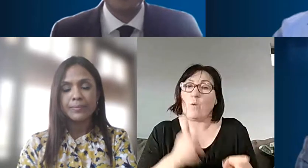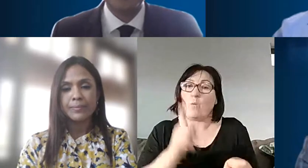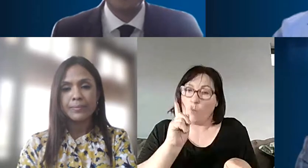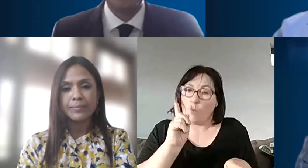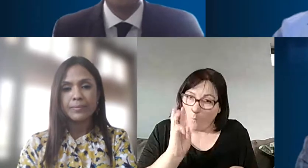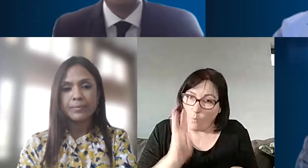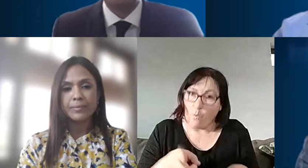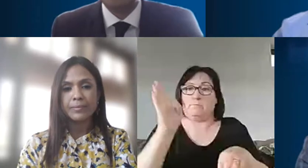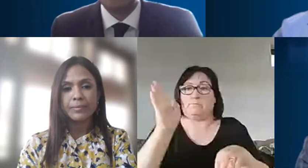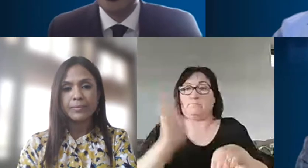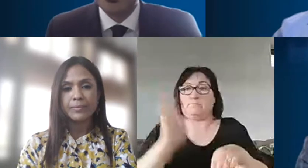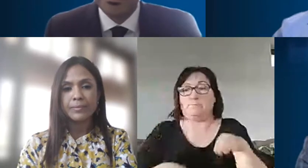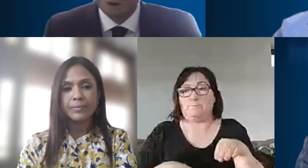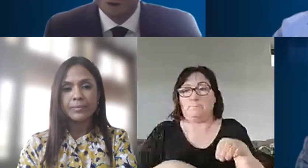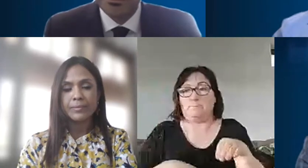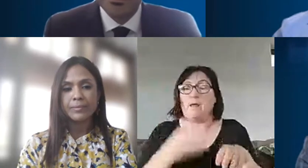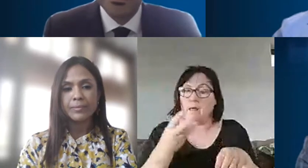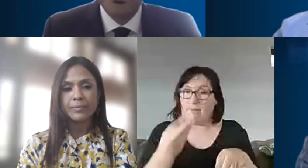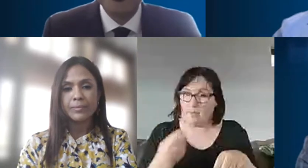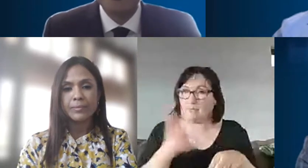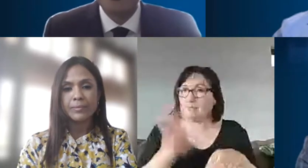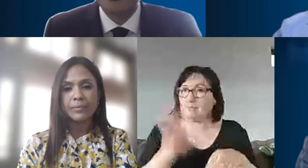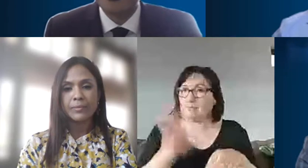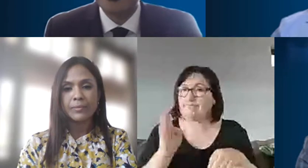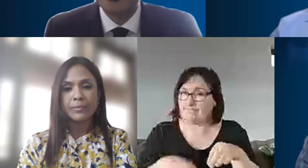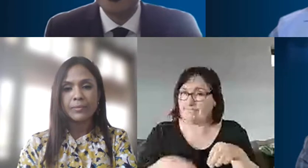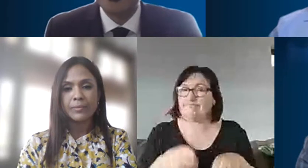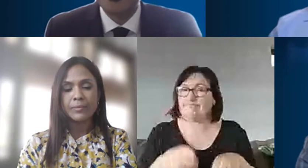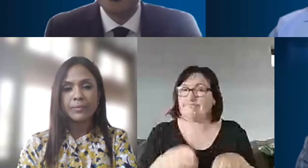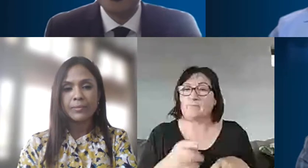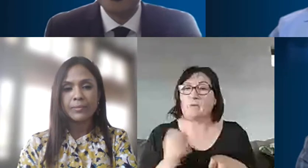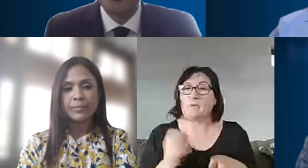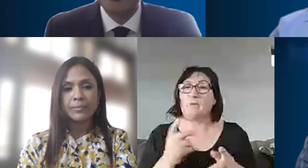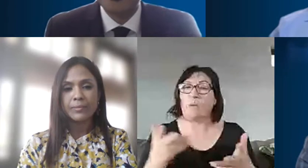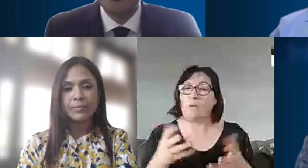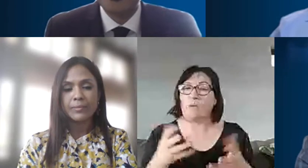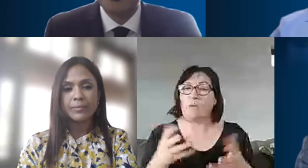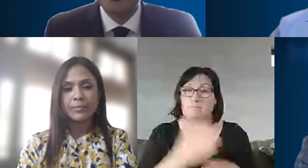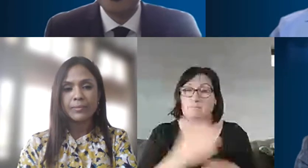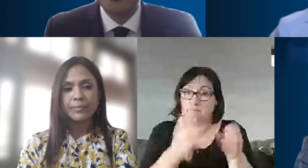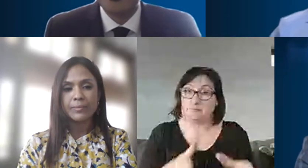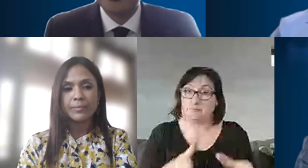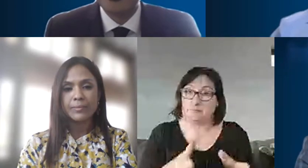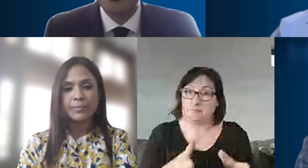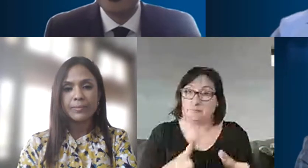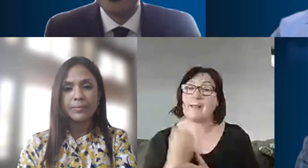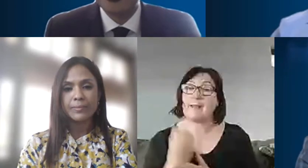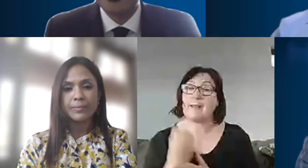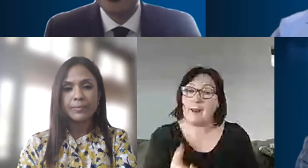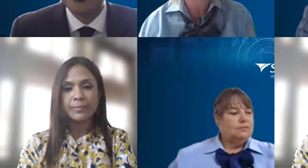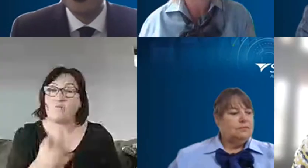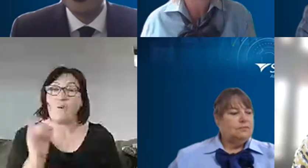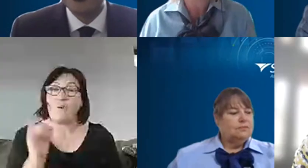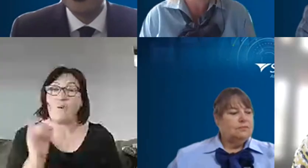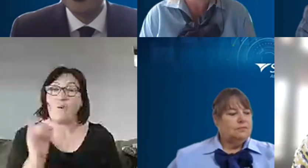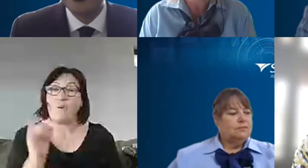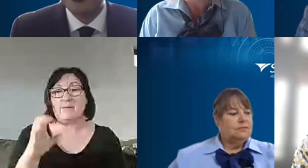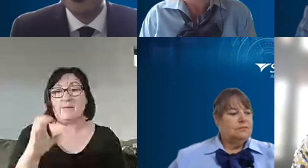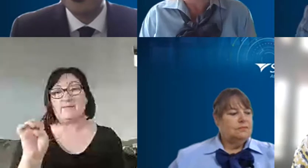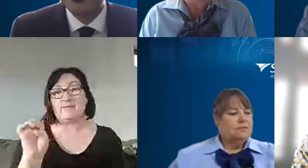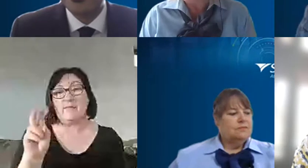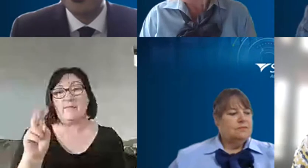these penalties will apply when an employer claims for the incentive for an employee who